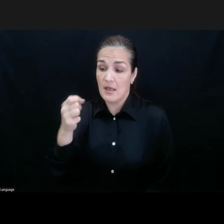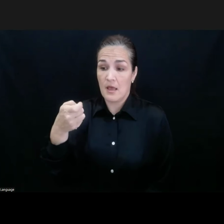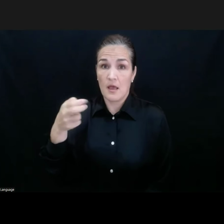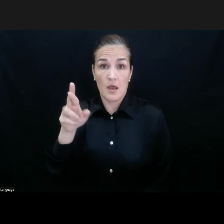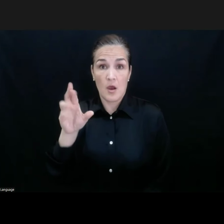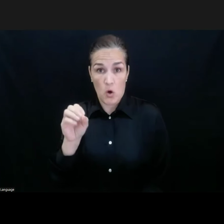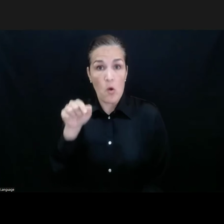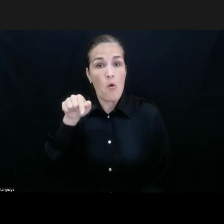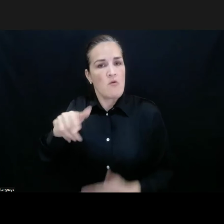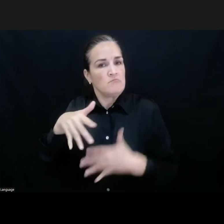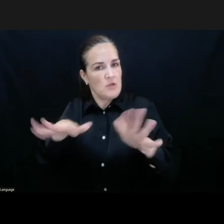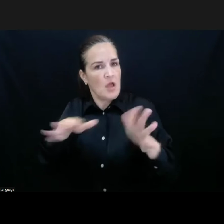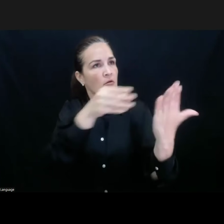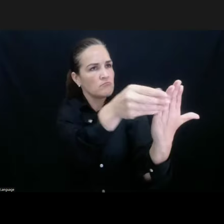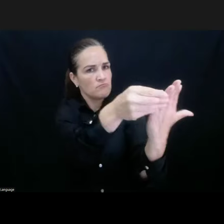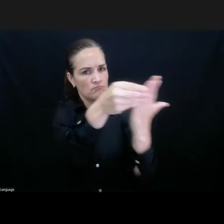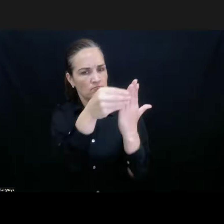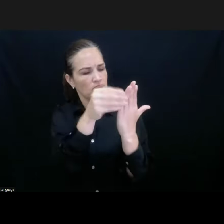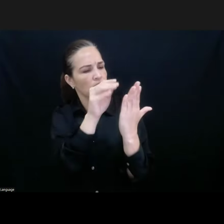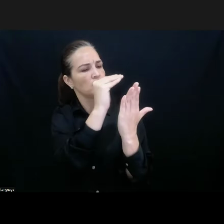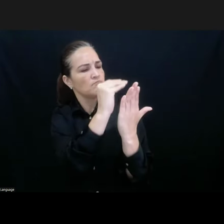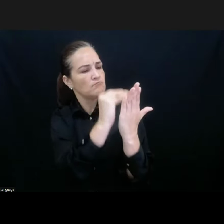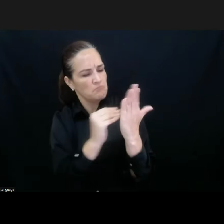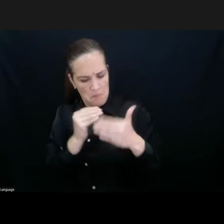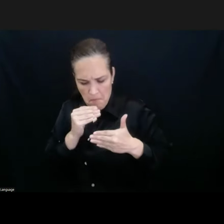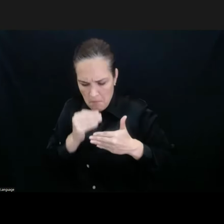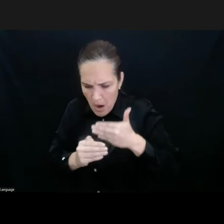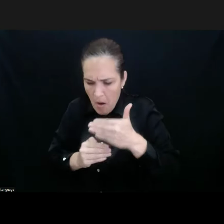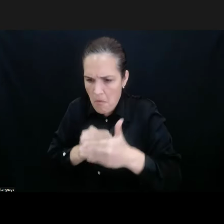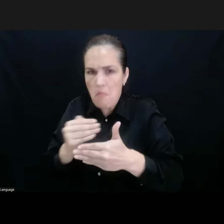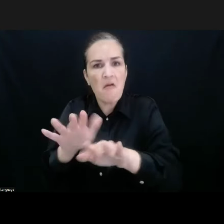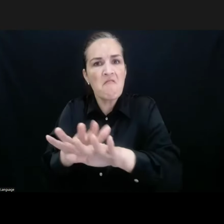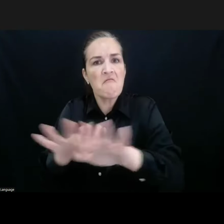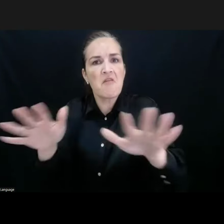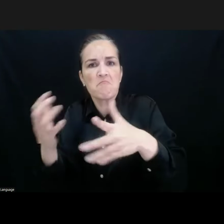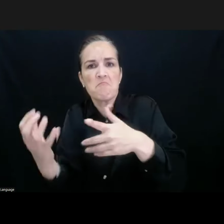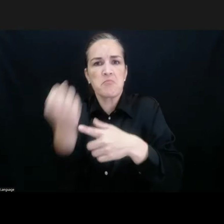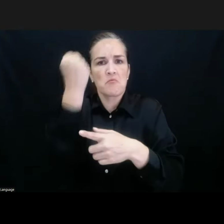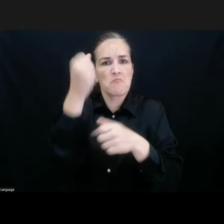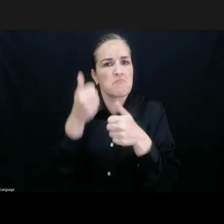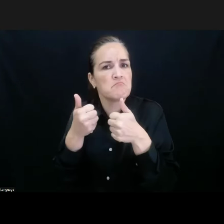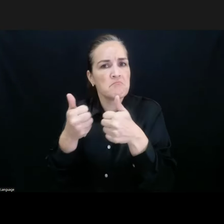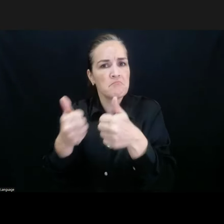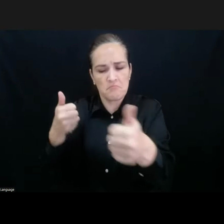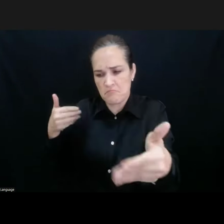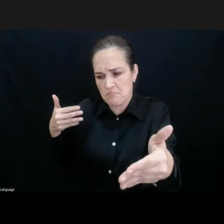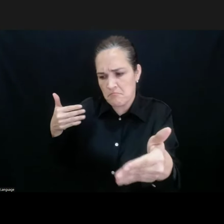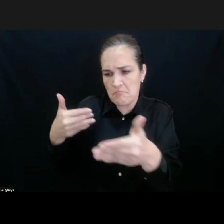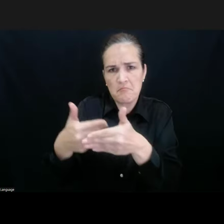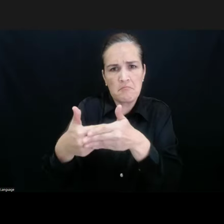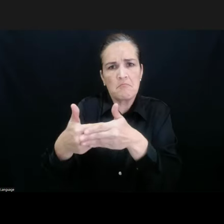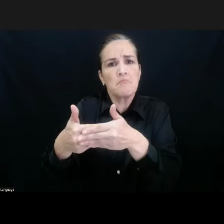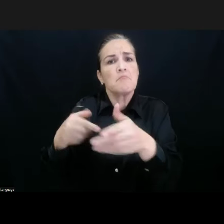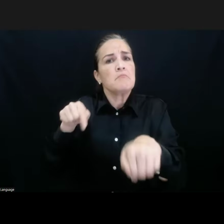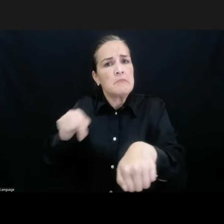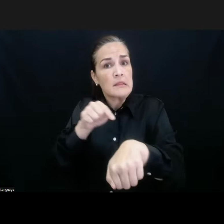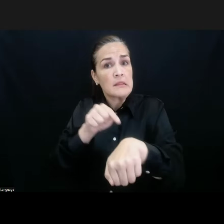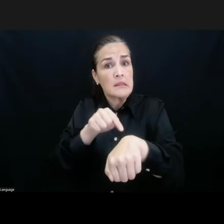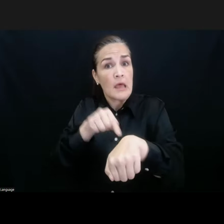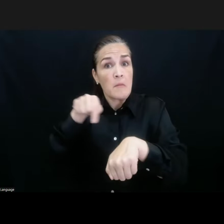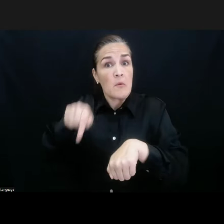say that we managed to complete it during one of the probably most dynamic political periods in recent years in